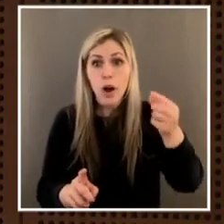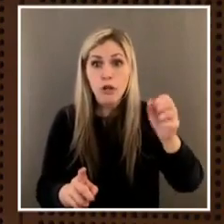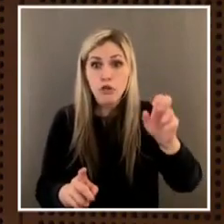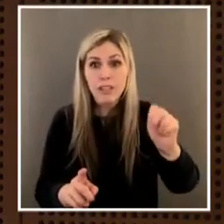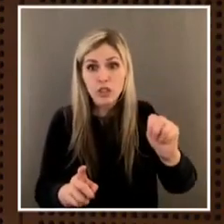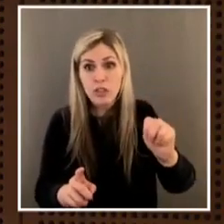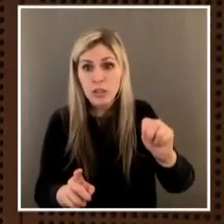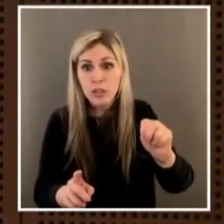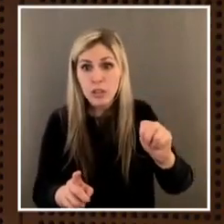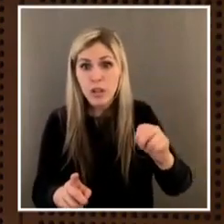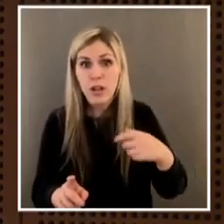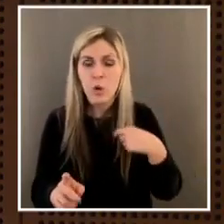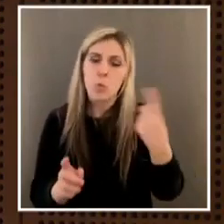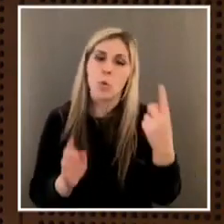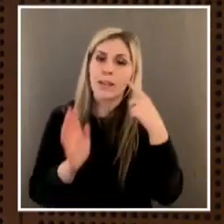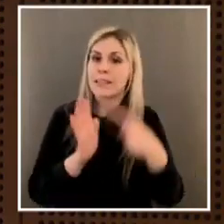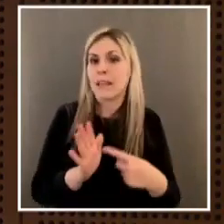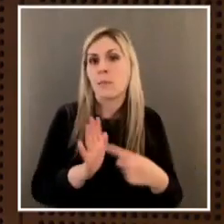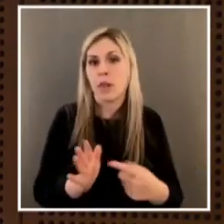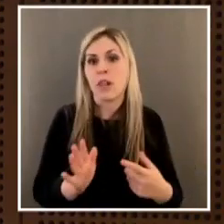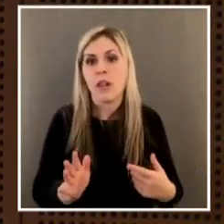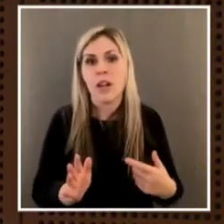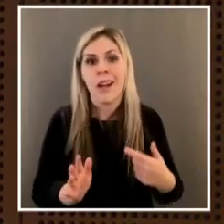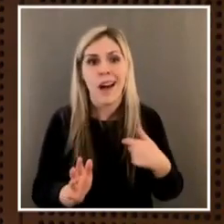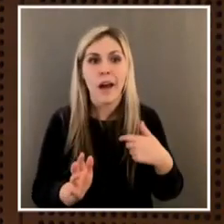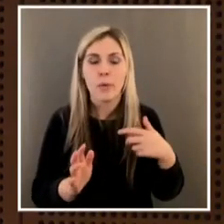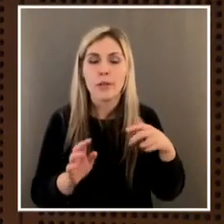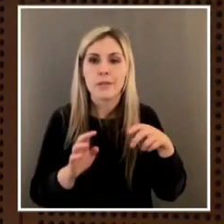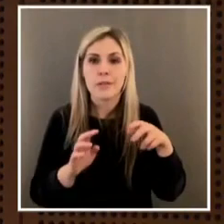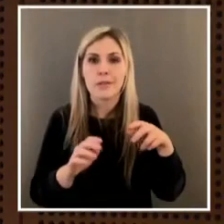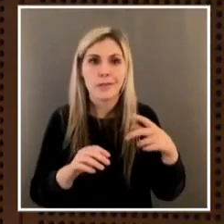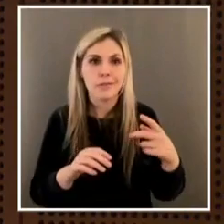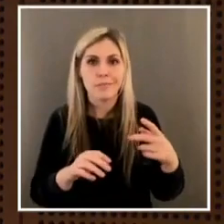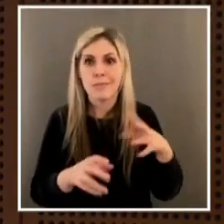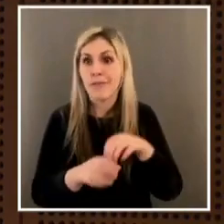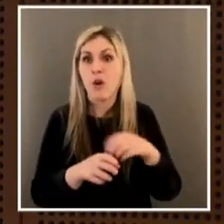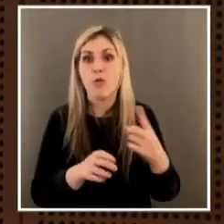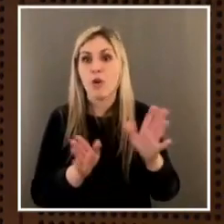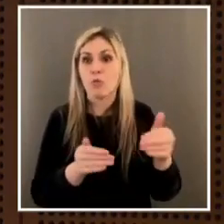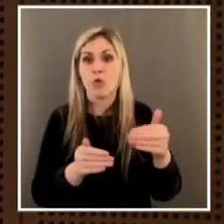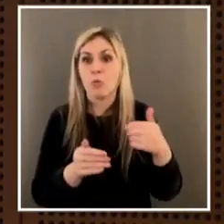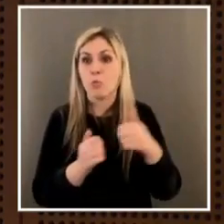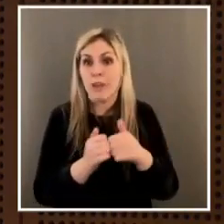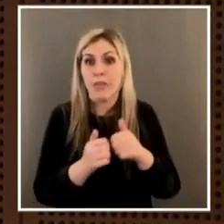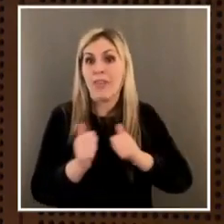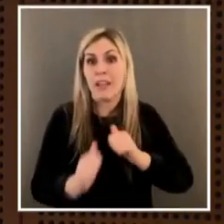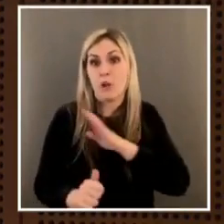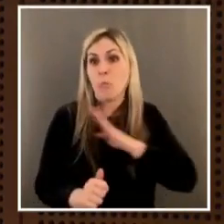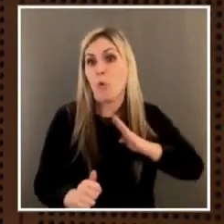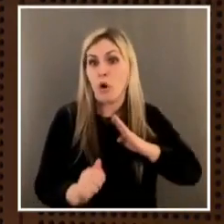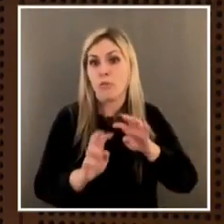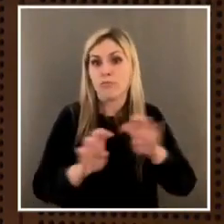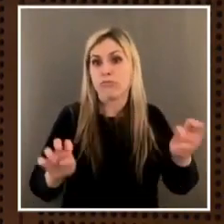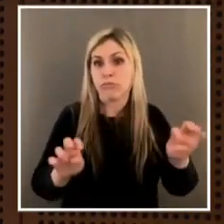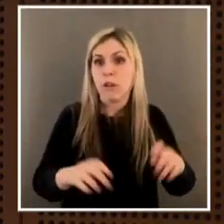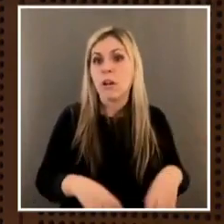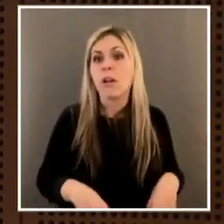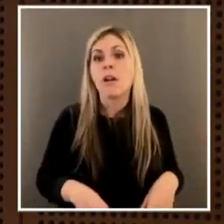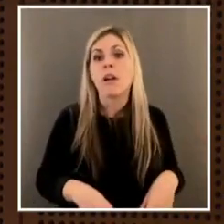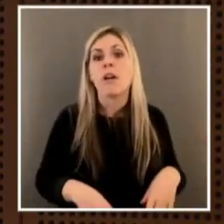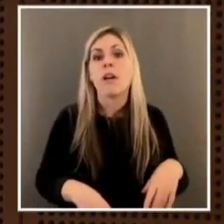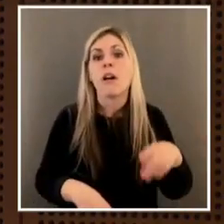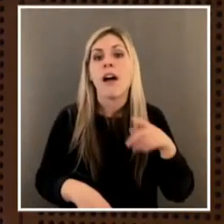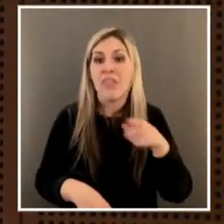is that I was in the room with the board of one of the theaters that I was participating with, and they were doing